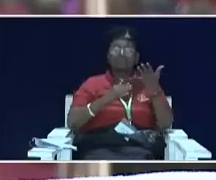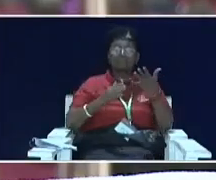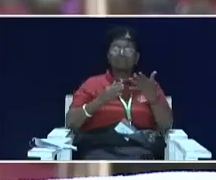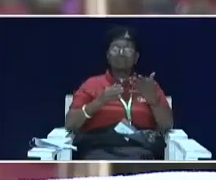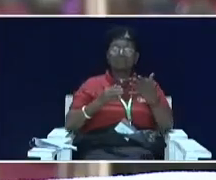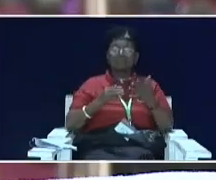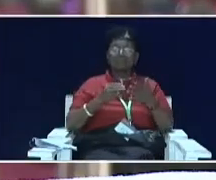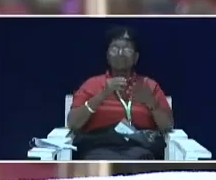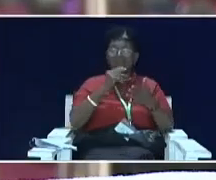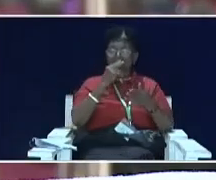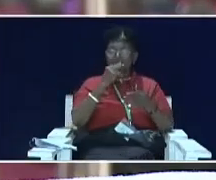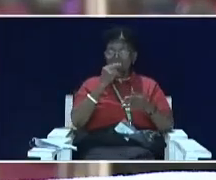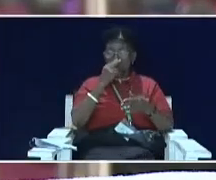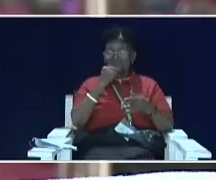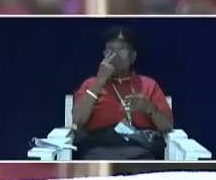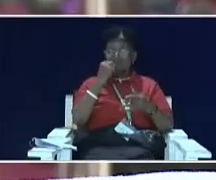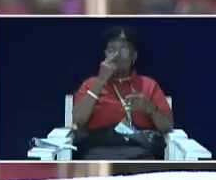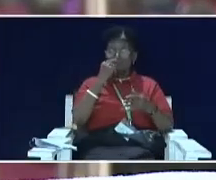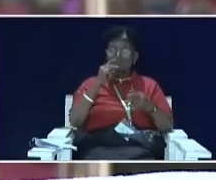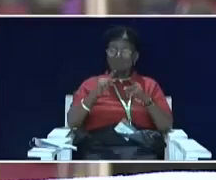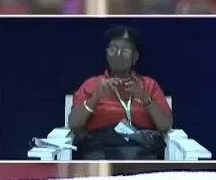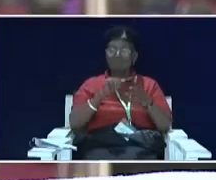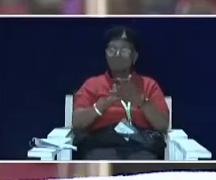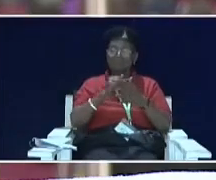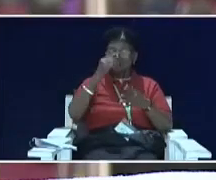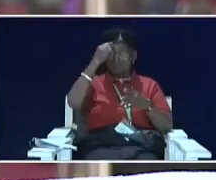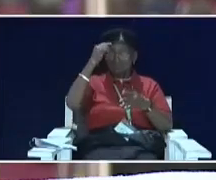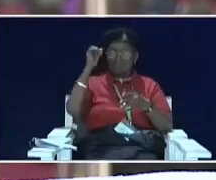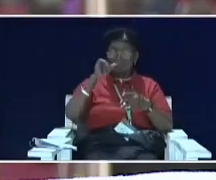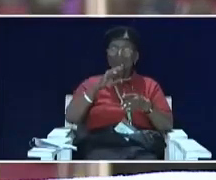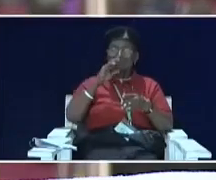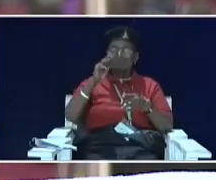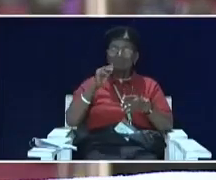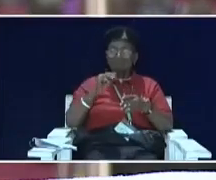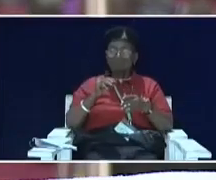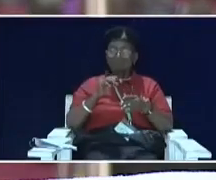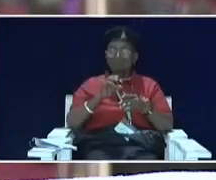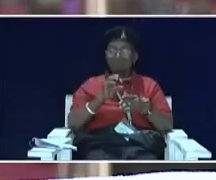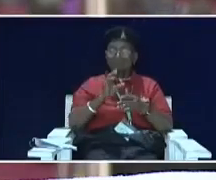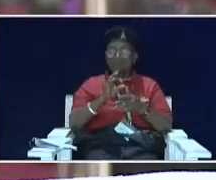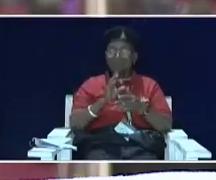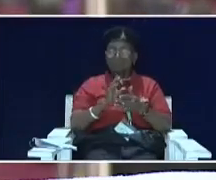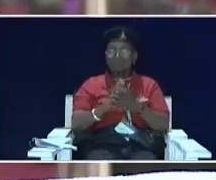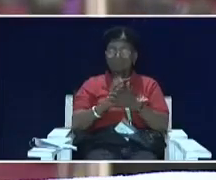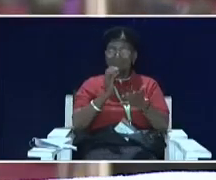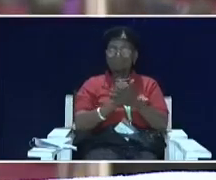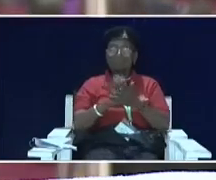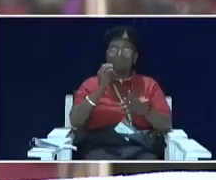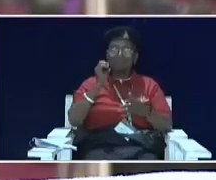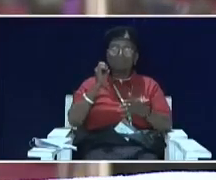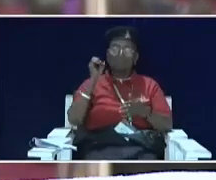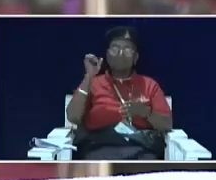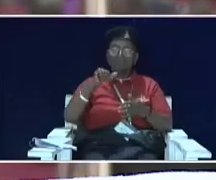funny people who thought they were clever said that Jesus Christ was practicing mercy